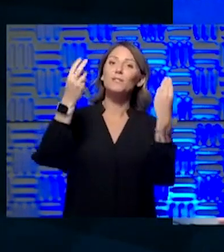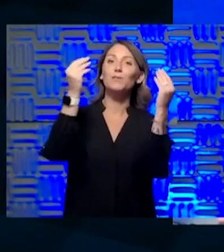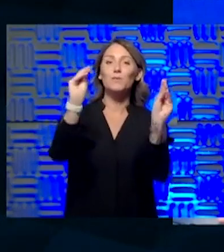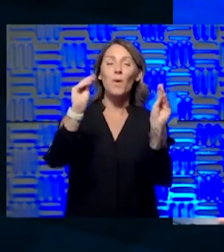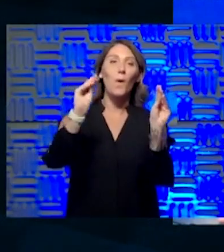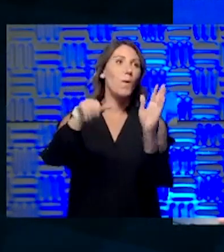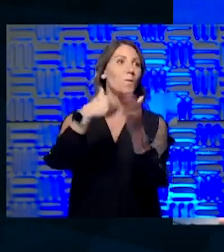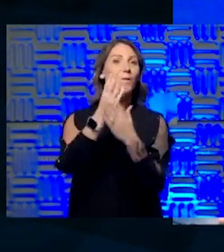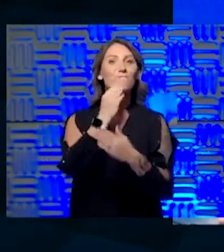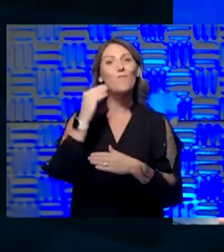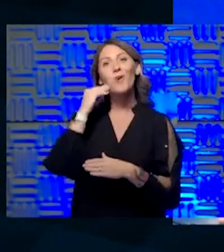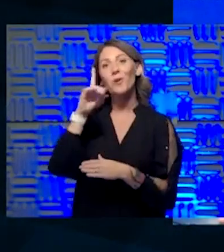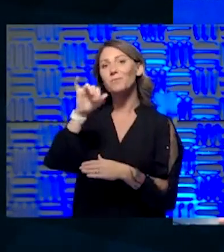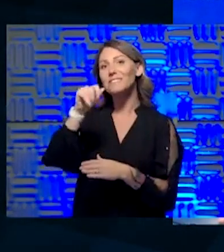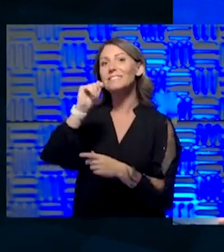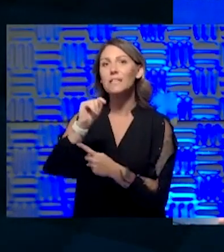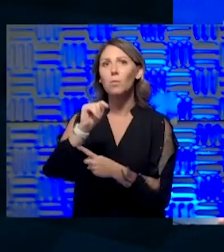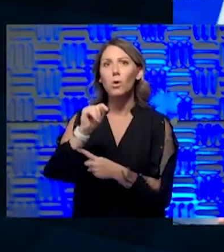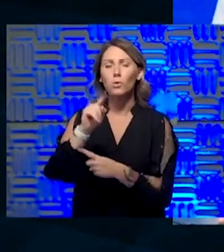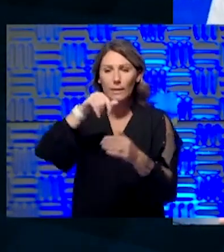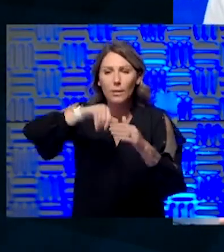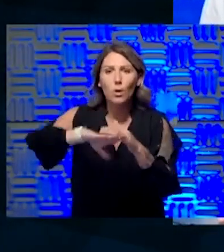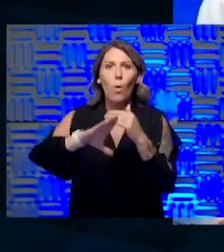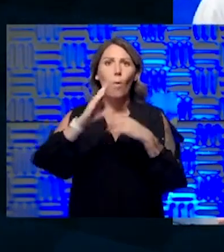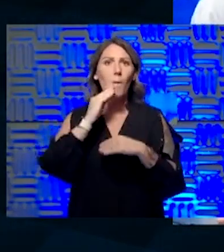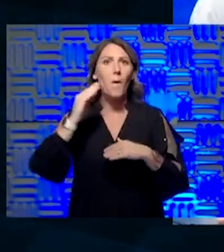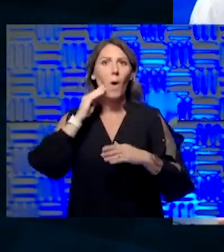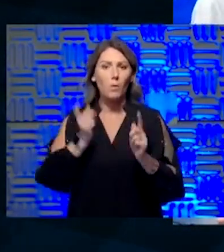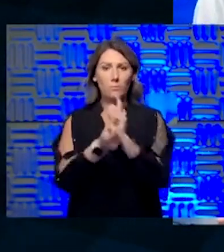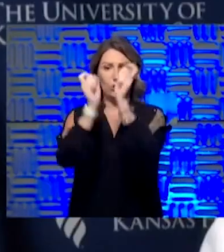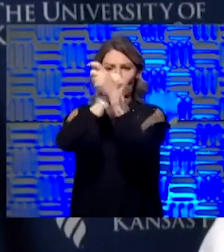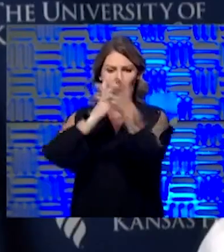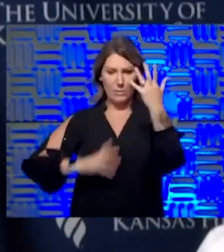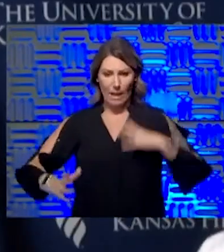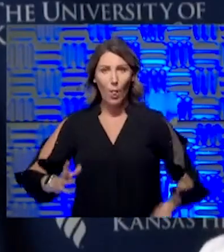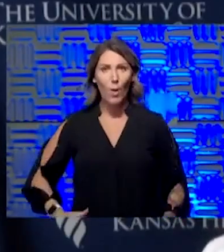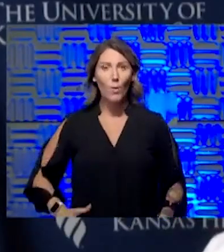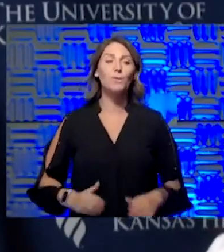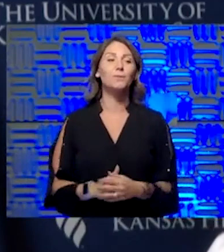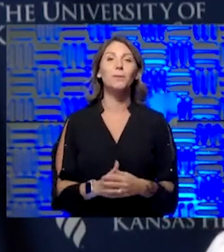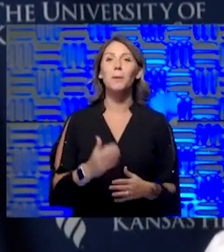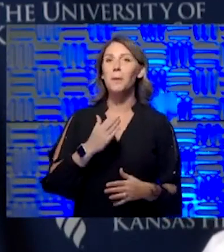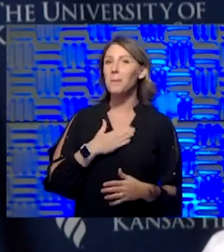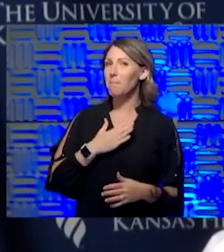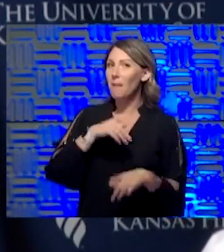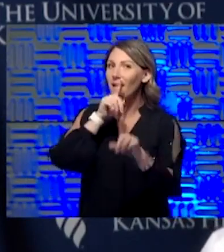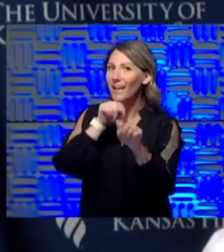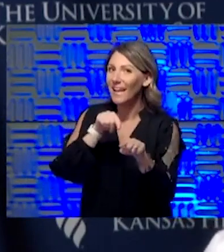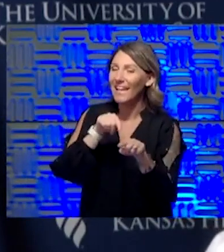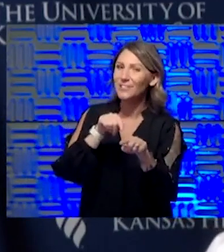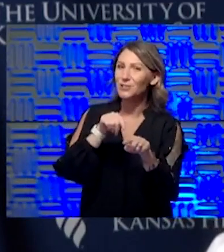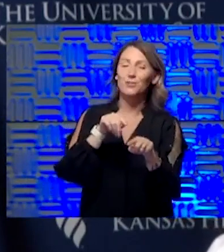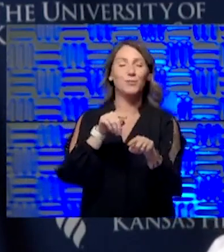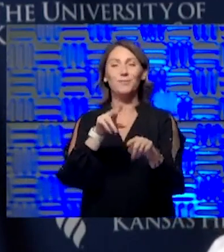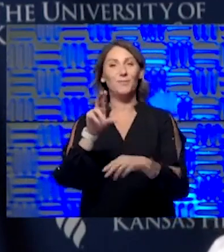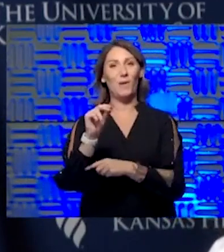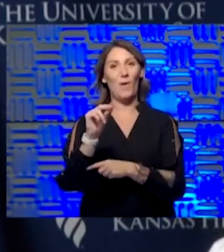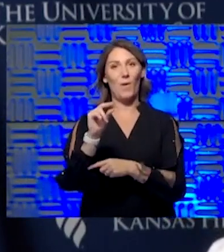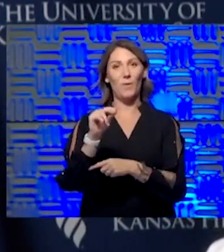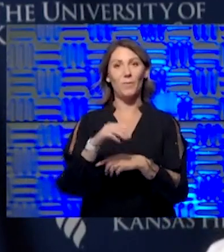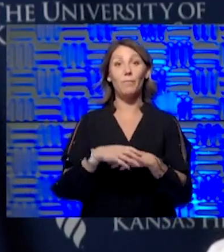clinic and their doctor, and if they need procedure, and they're wanting to know what measures we're doing to decrease